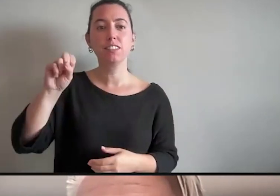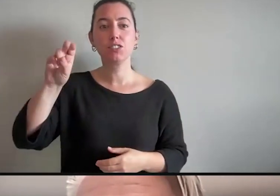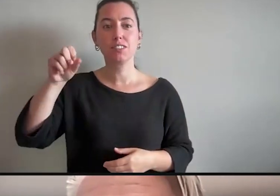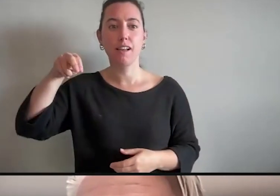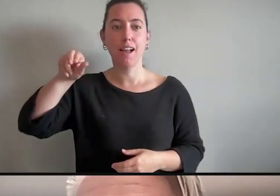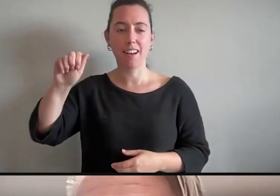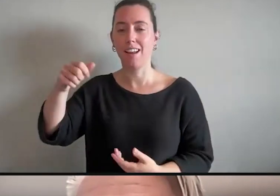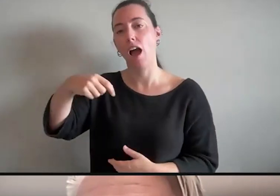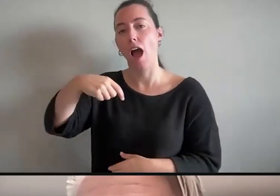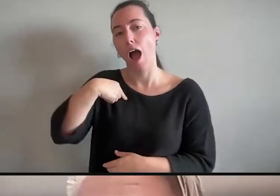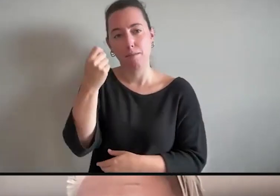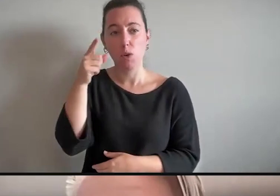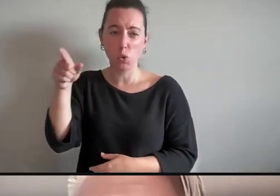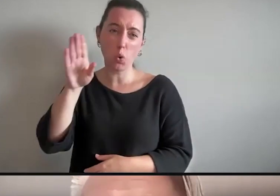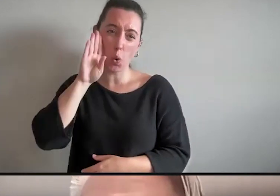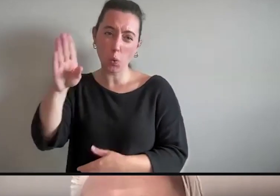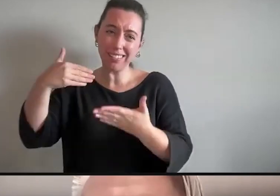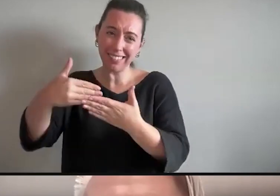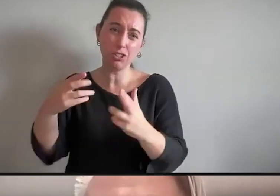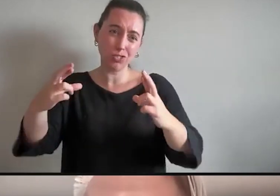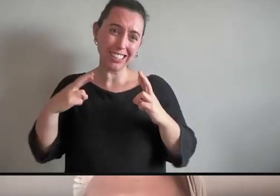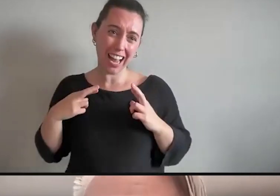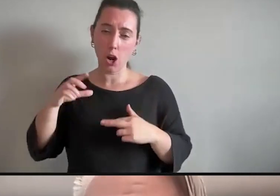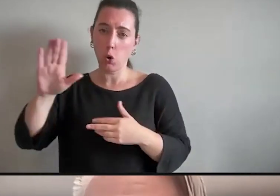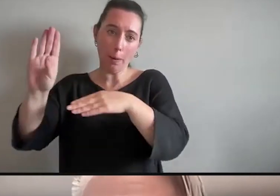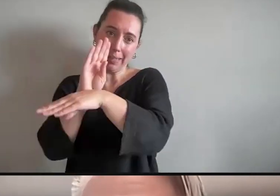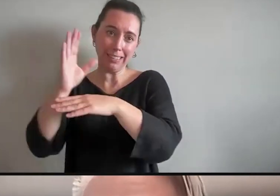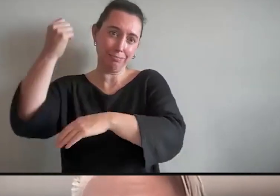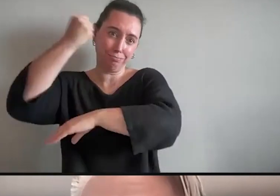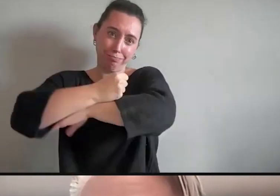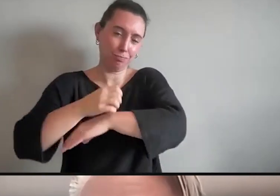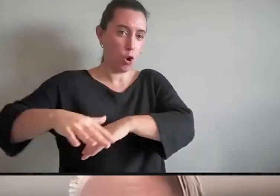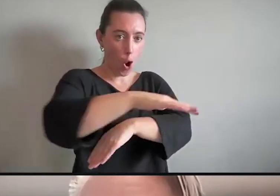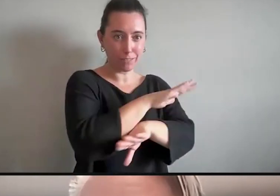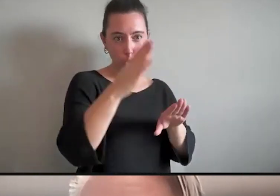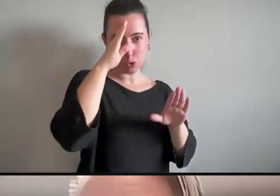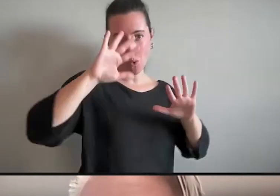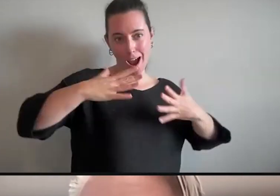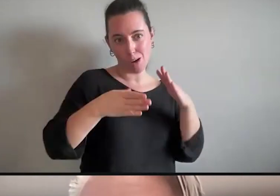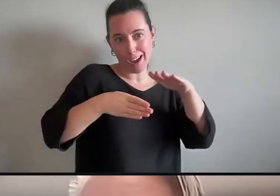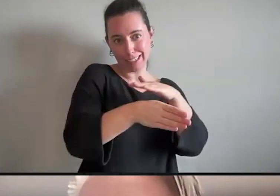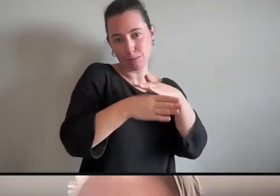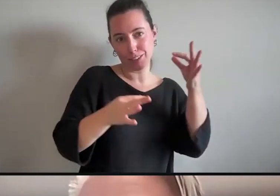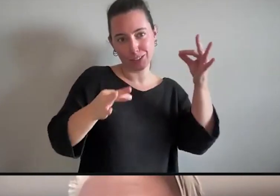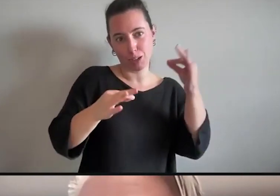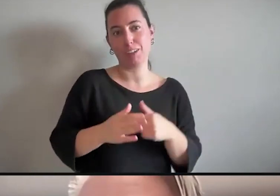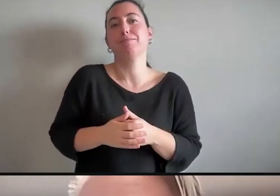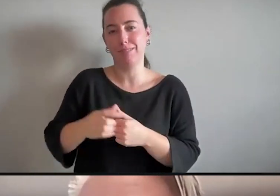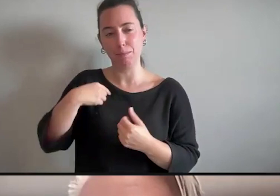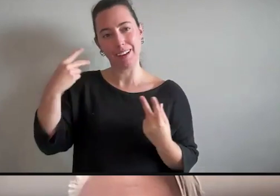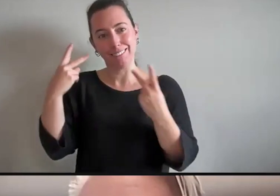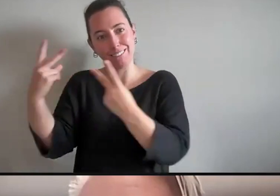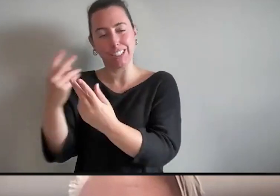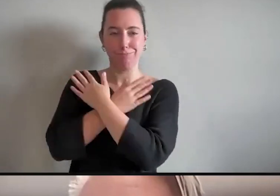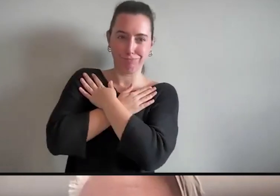of business. That sounds really nice. So Hector, you get to finalize this from your perspective. What do you think we can do without